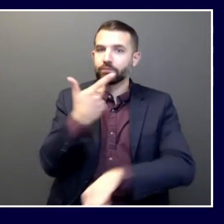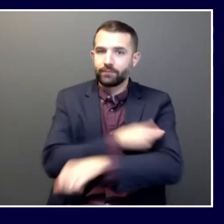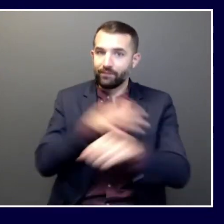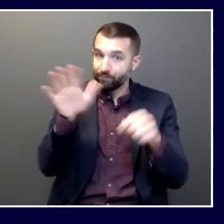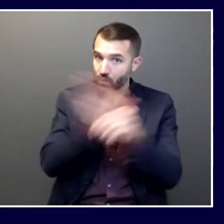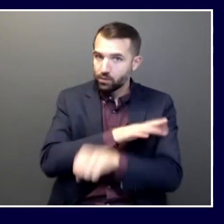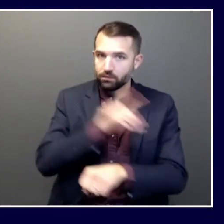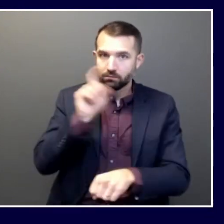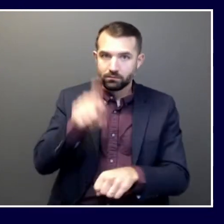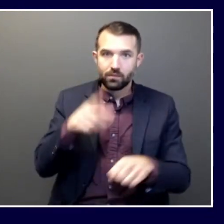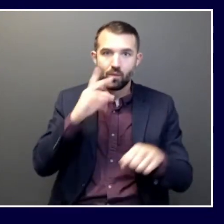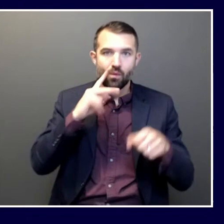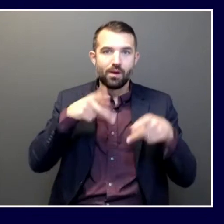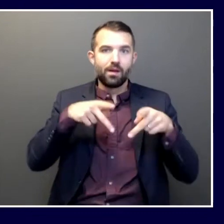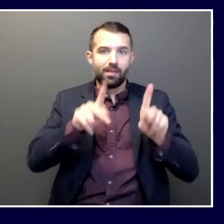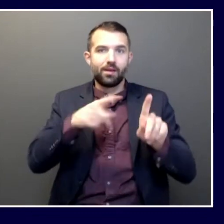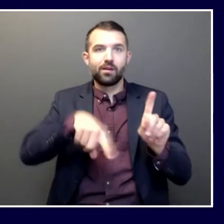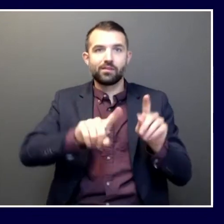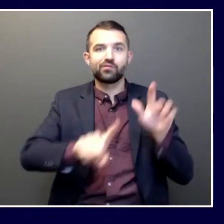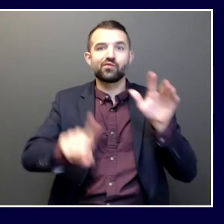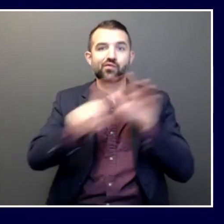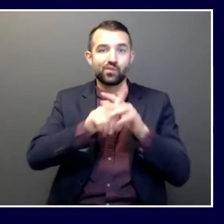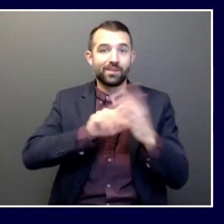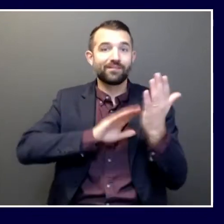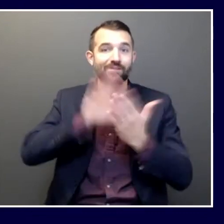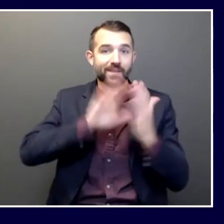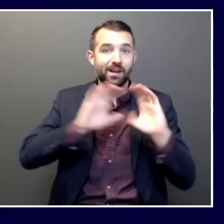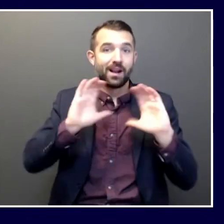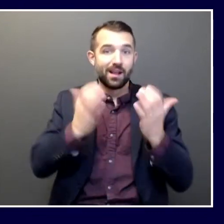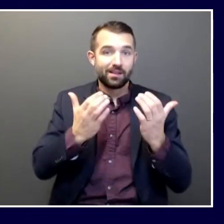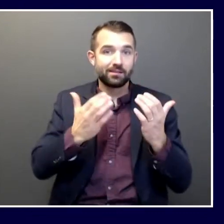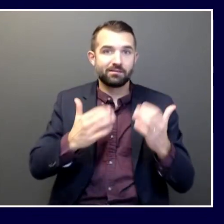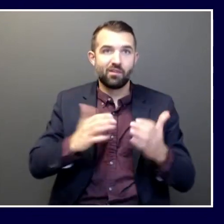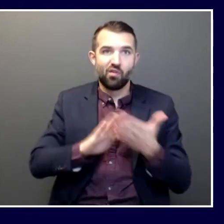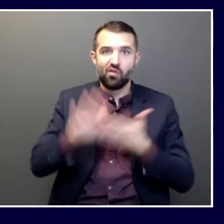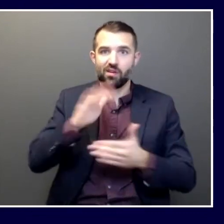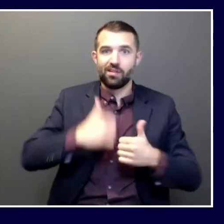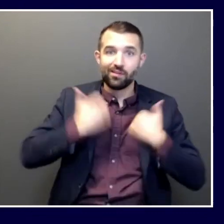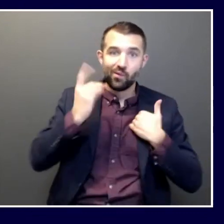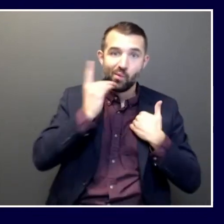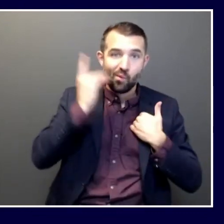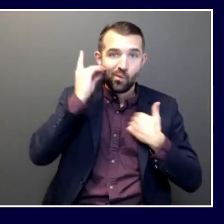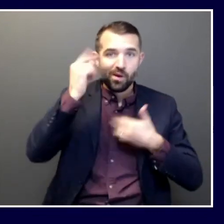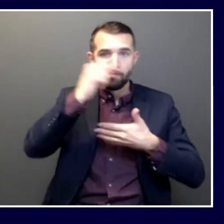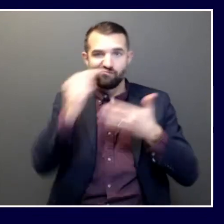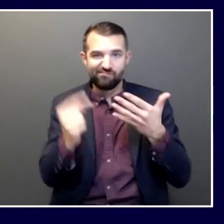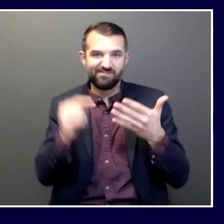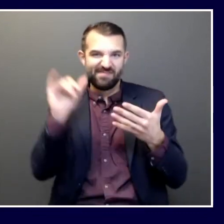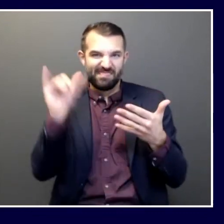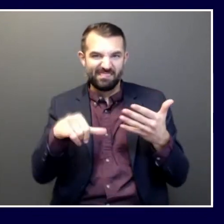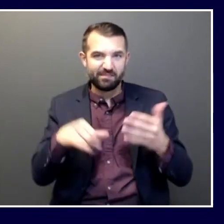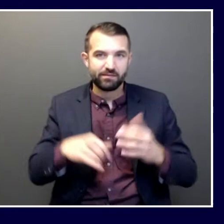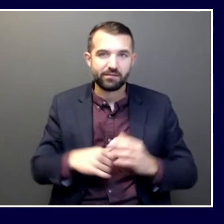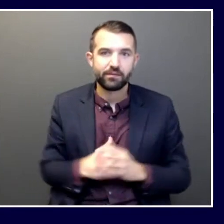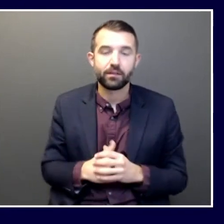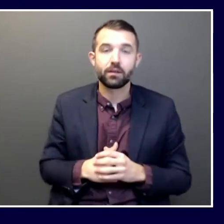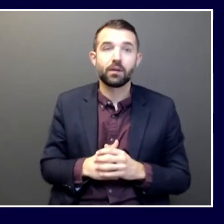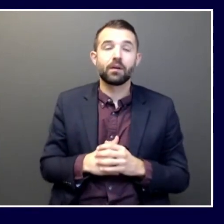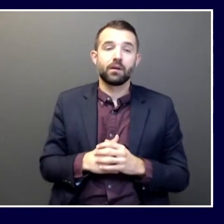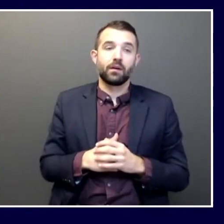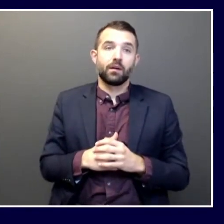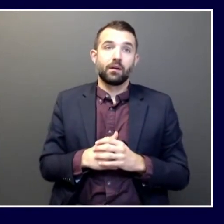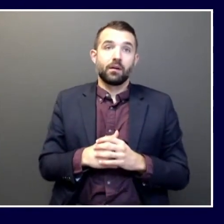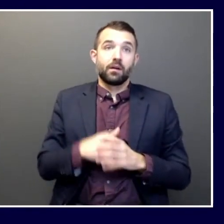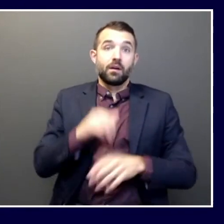a condition of attending their colleges and universities. This is the same sort of requirement we've seen at hospitals, even